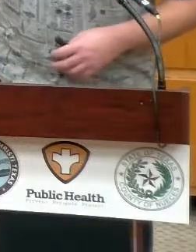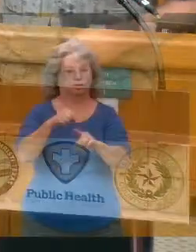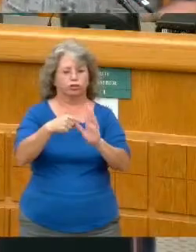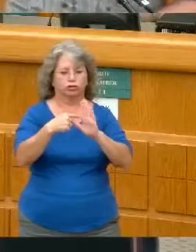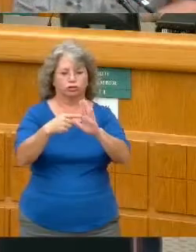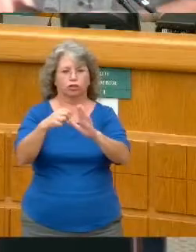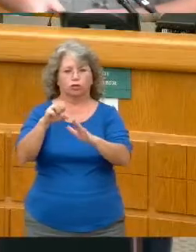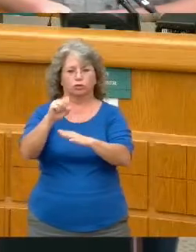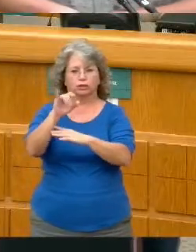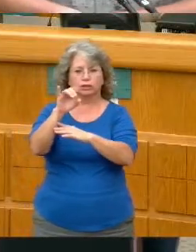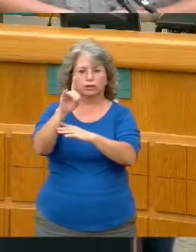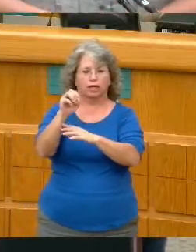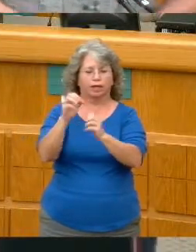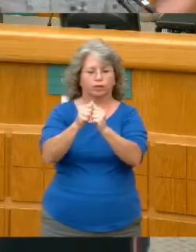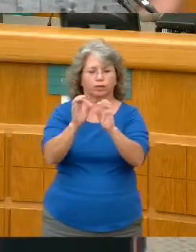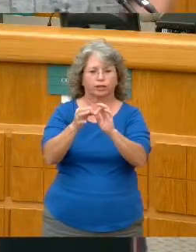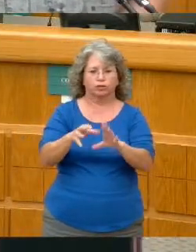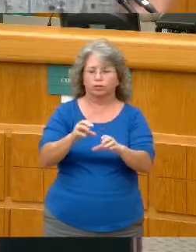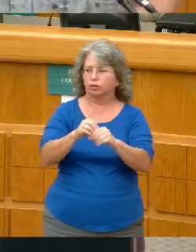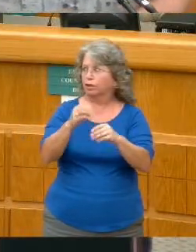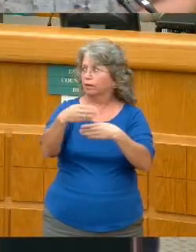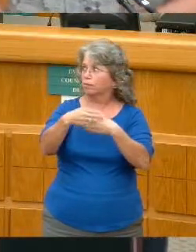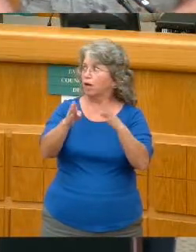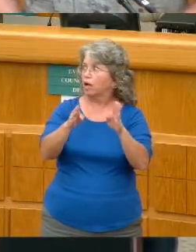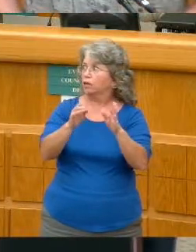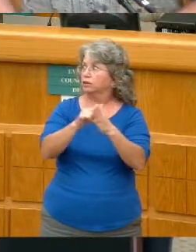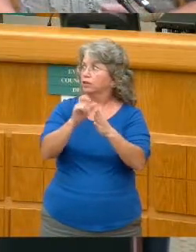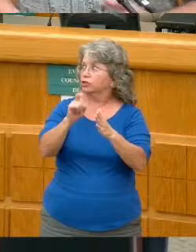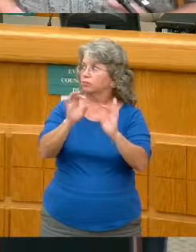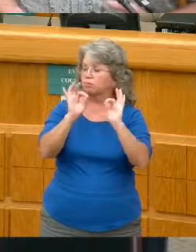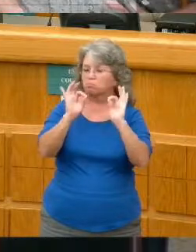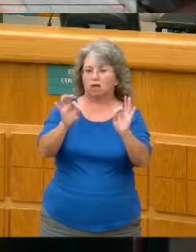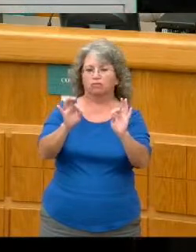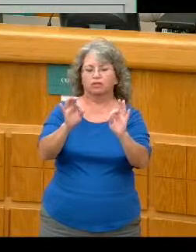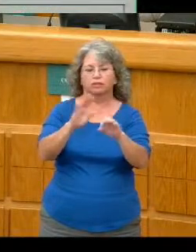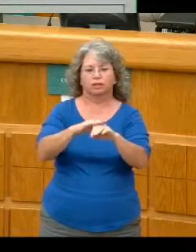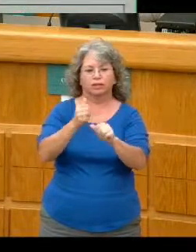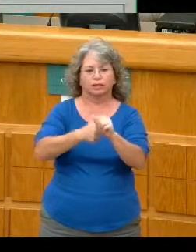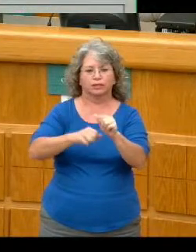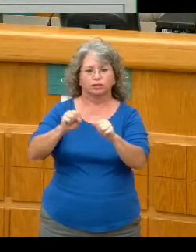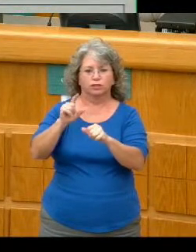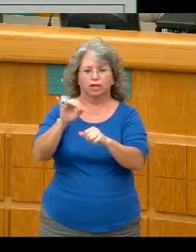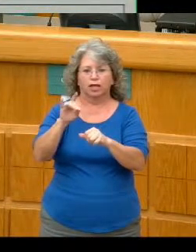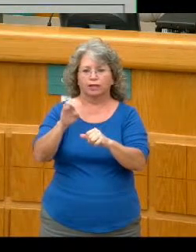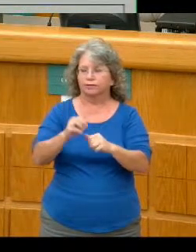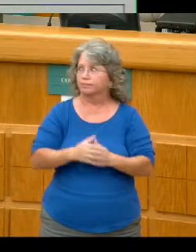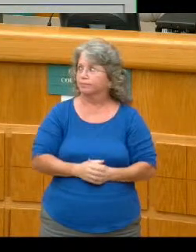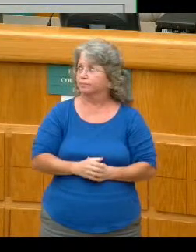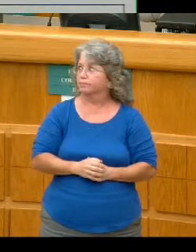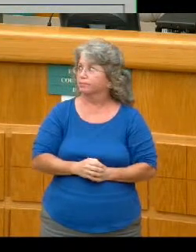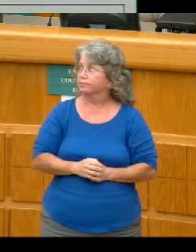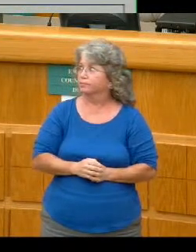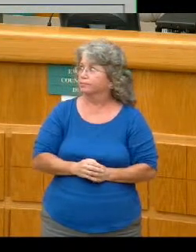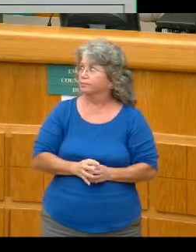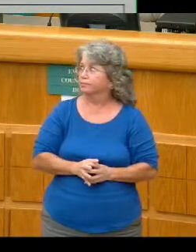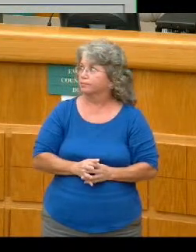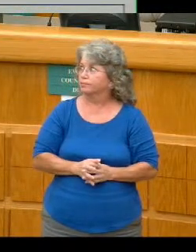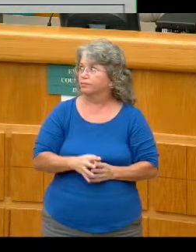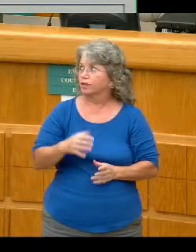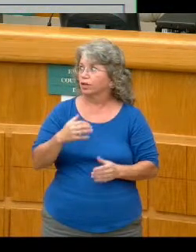me. You can just show the slide with the interpreter in the box, and that should be perfect. That'll be on each slide.